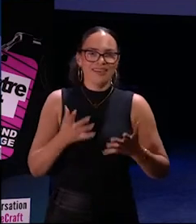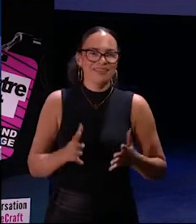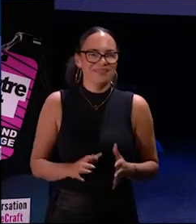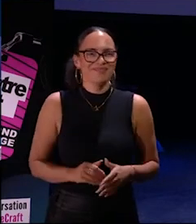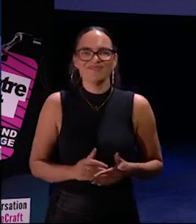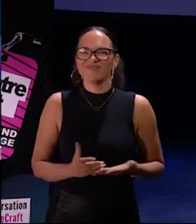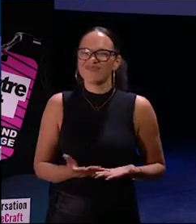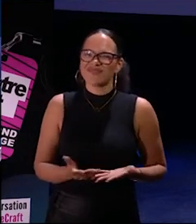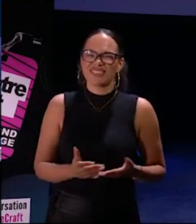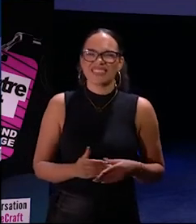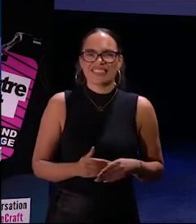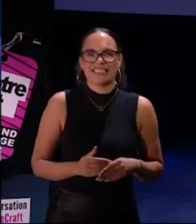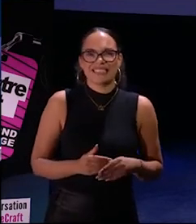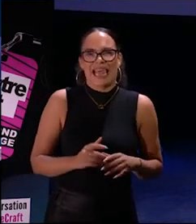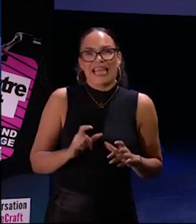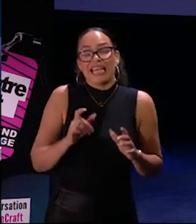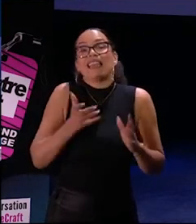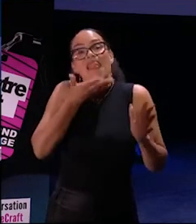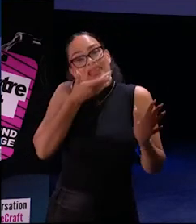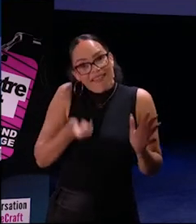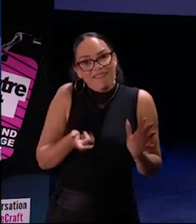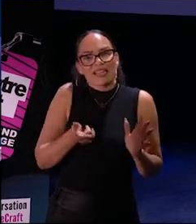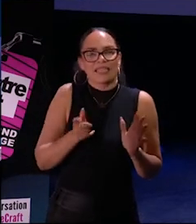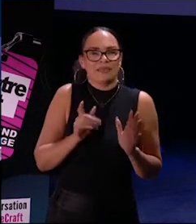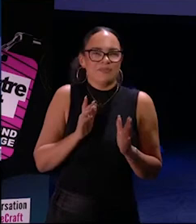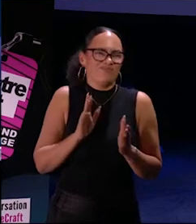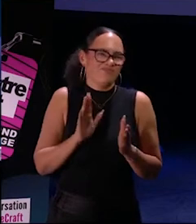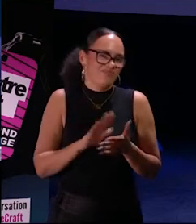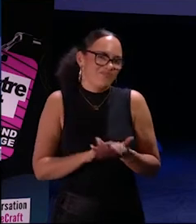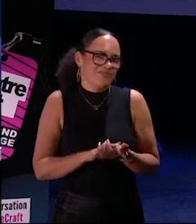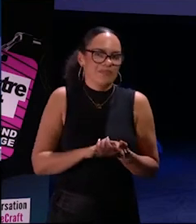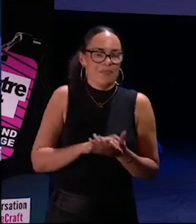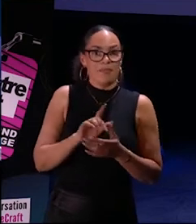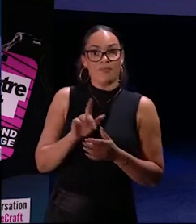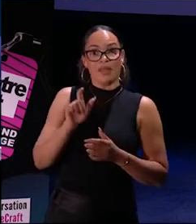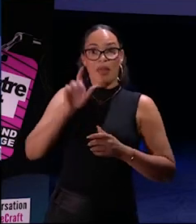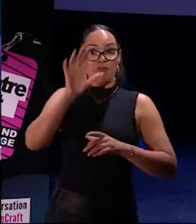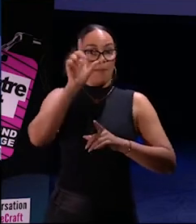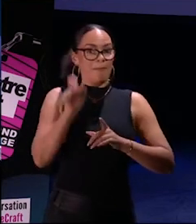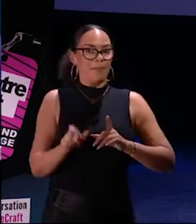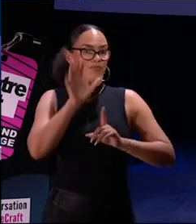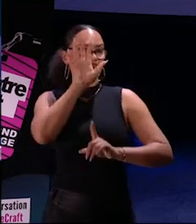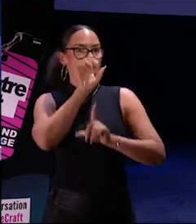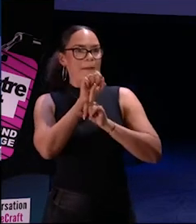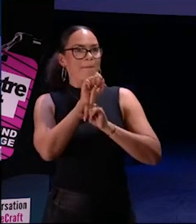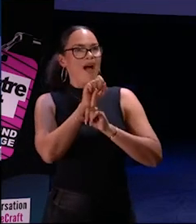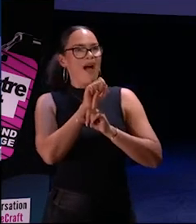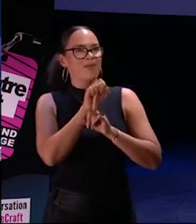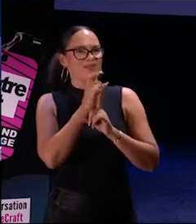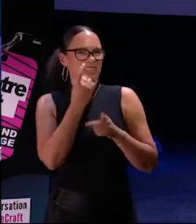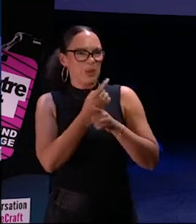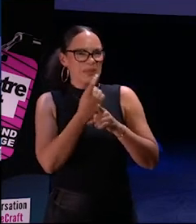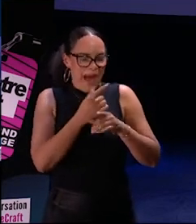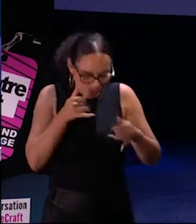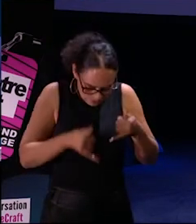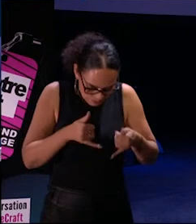their work or whatever else, that's lovely, but really what people remember is that person that they spoke to about their shoes. I